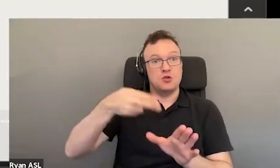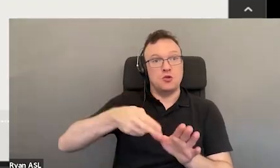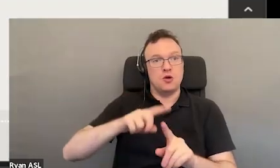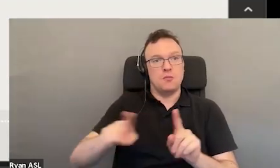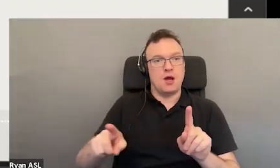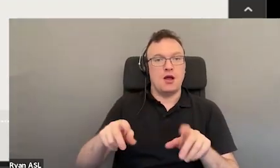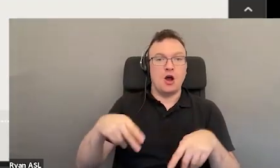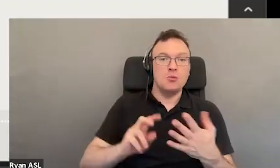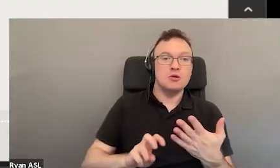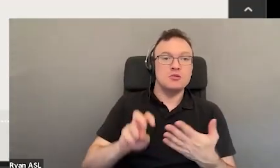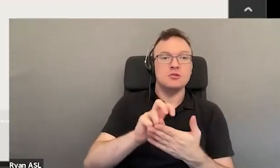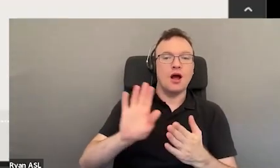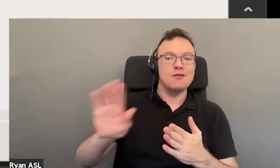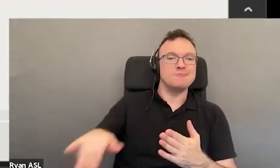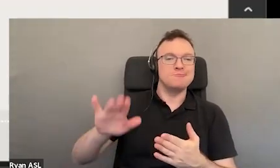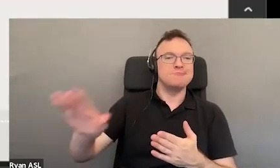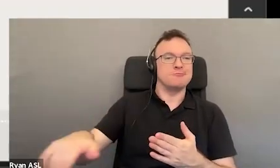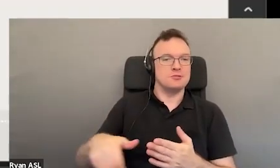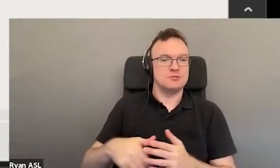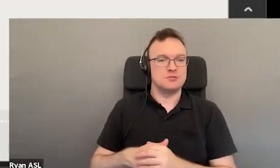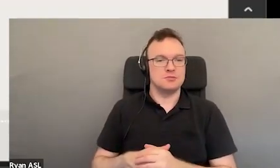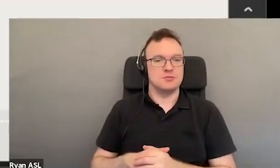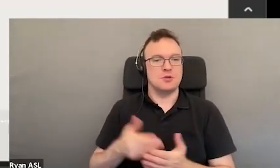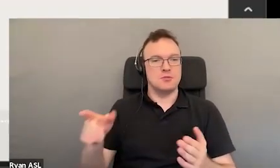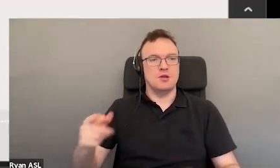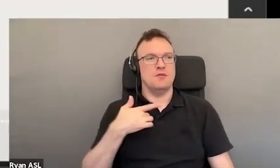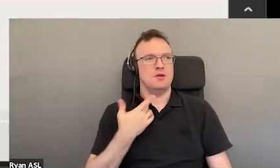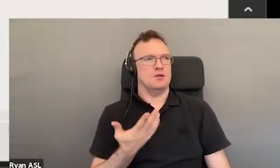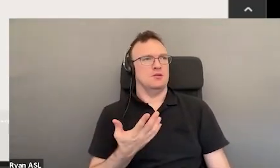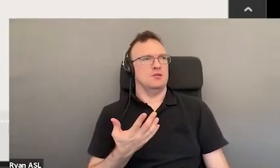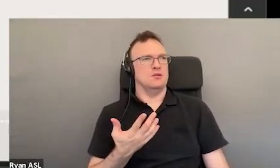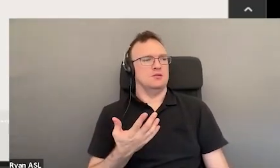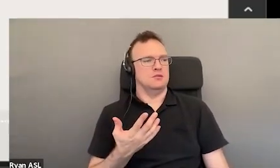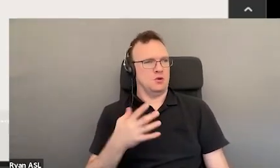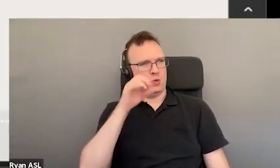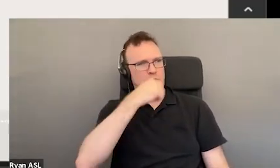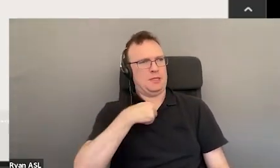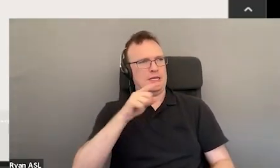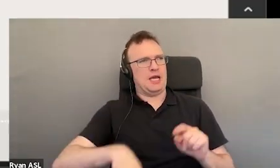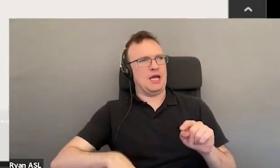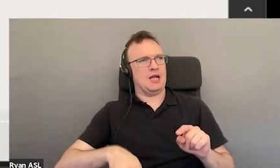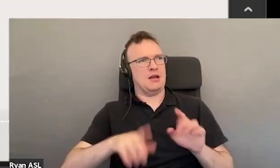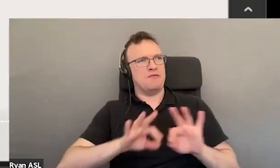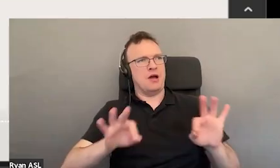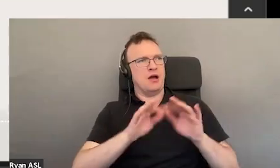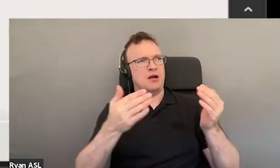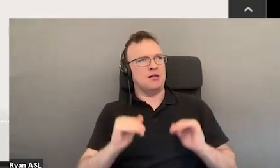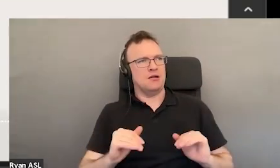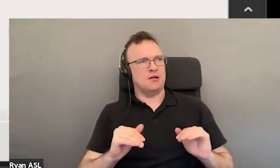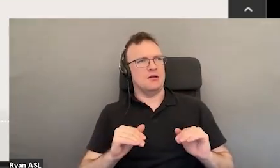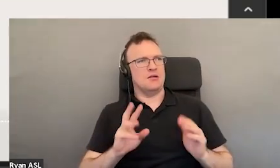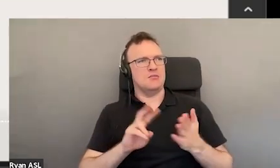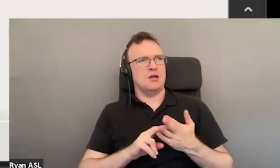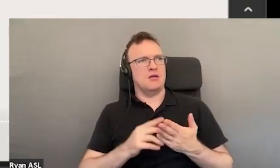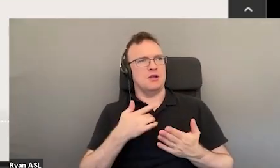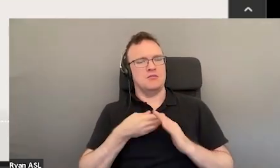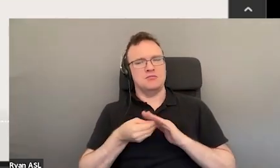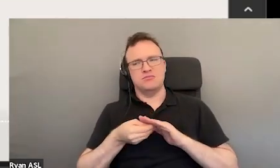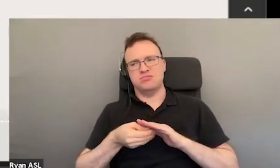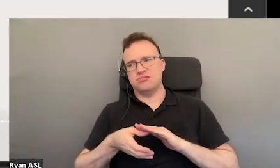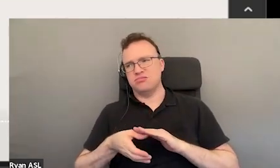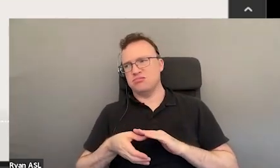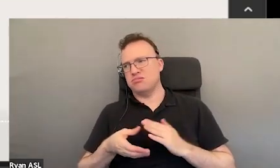organization. And the employee may feel underestimated or undervalued. This can decrease morale